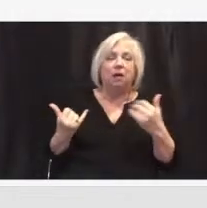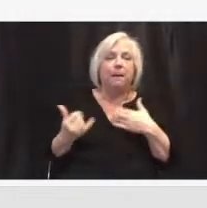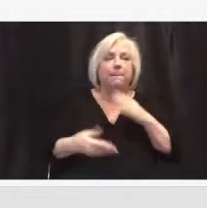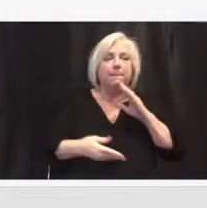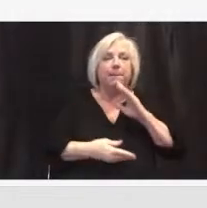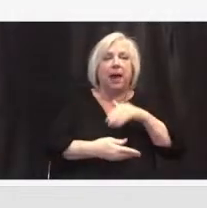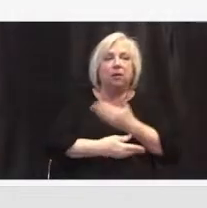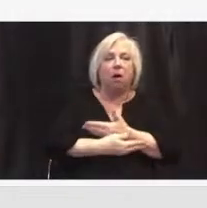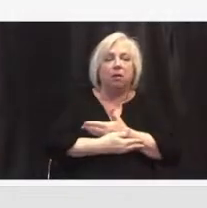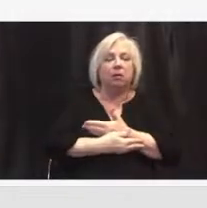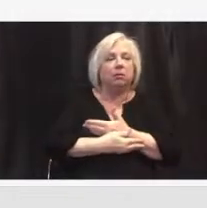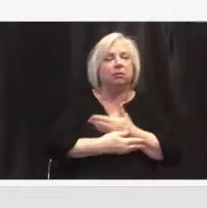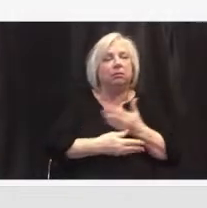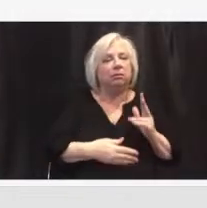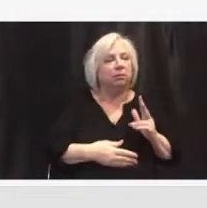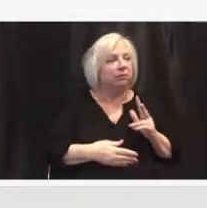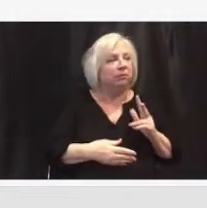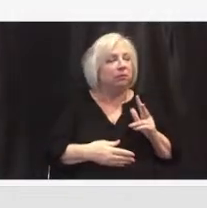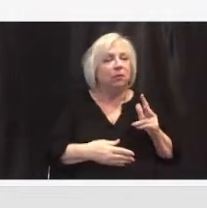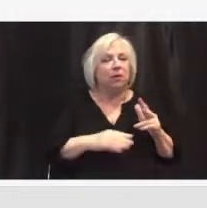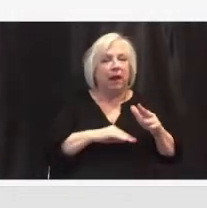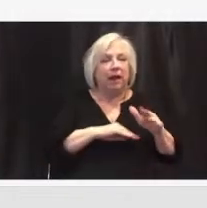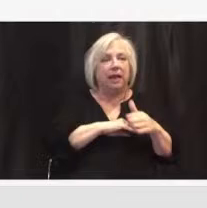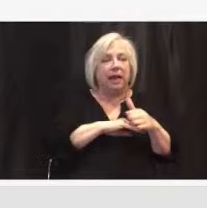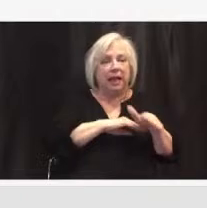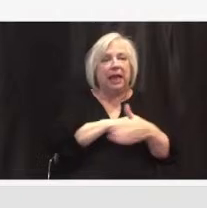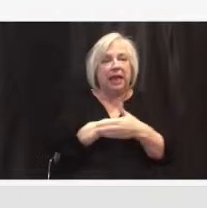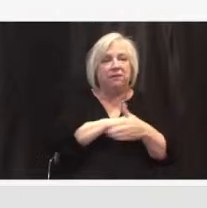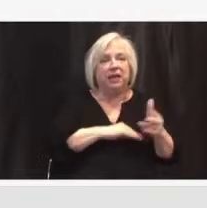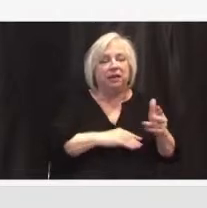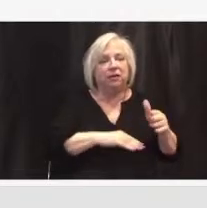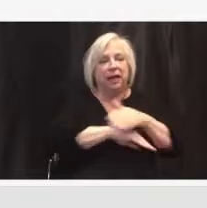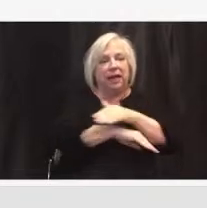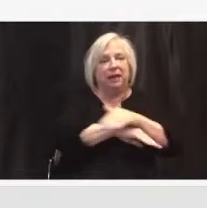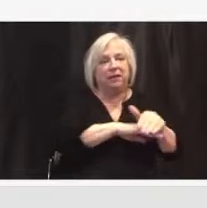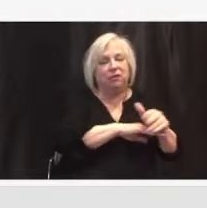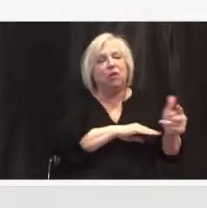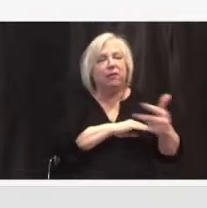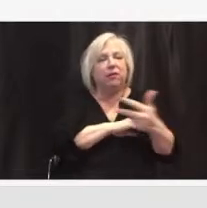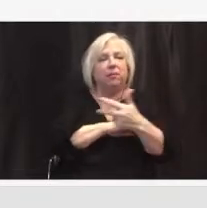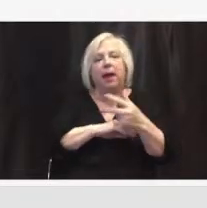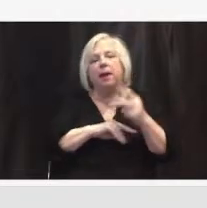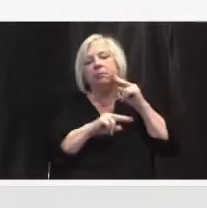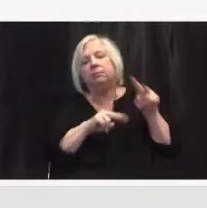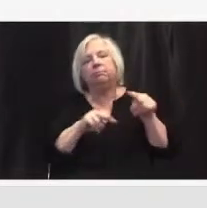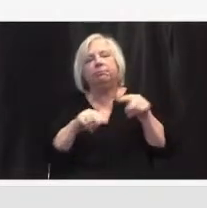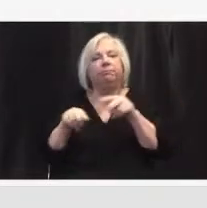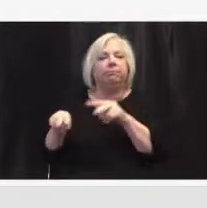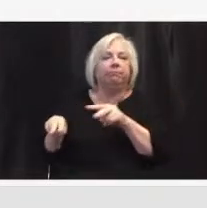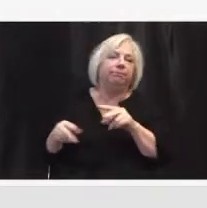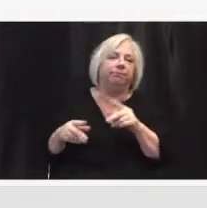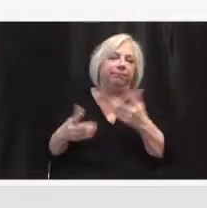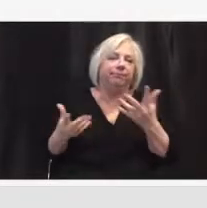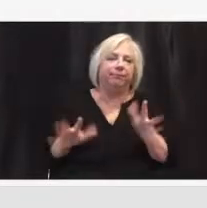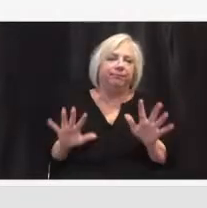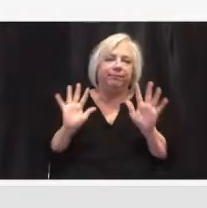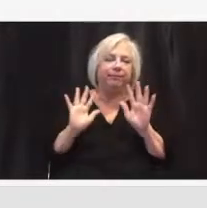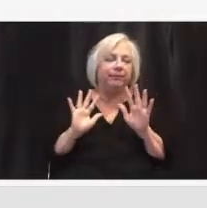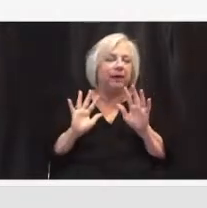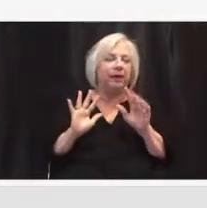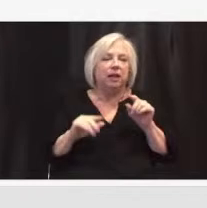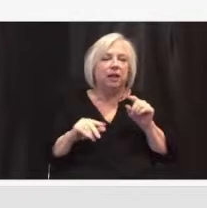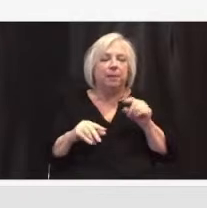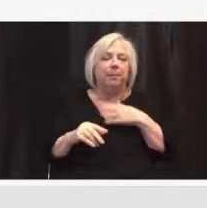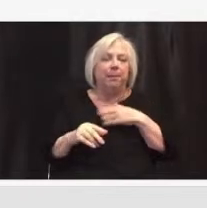daughter goes by in the evenings just to watch over, and that's about it. And she's my